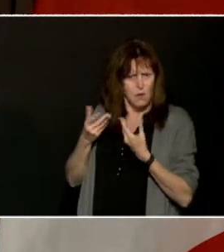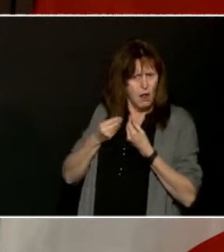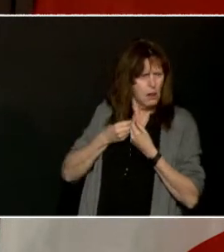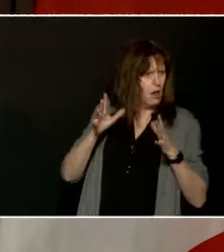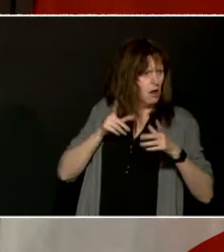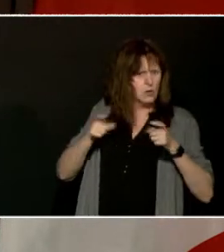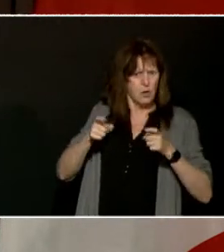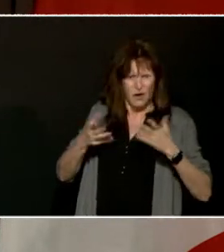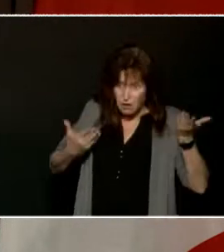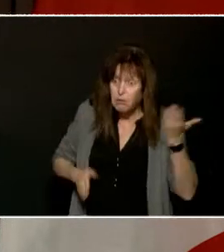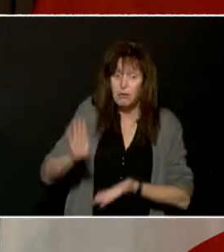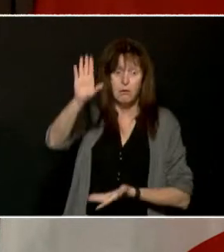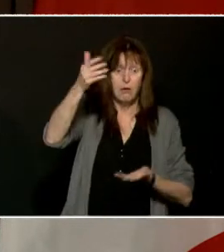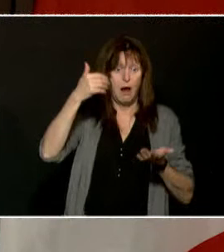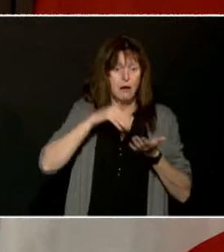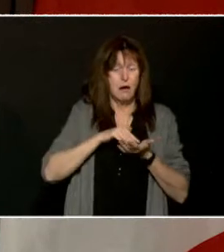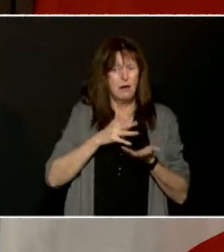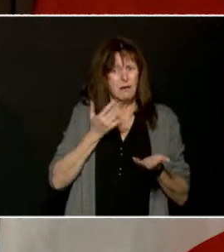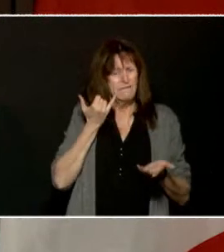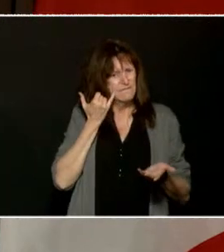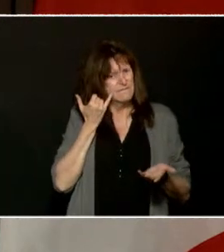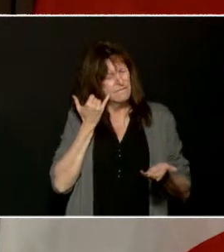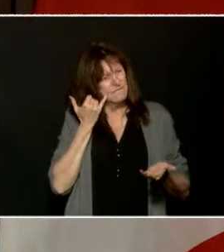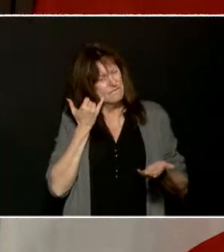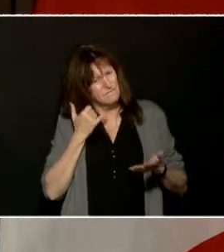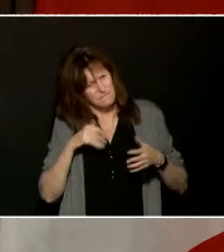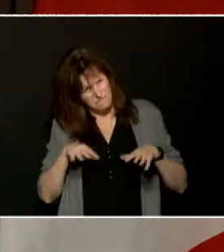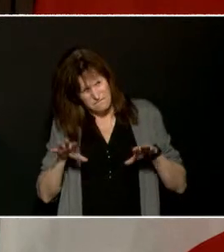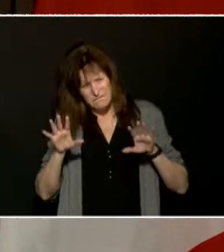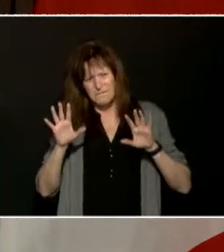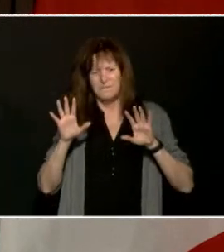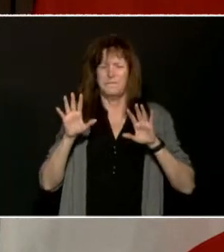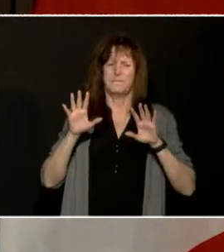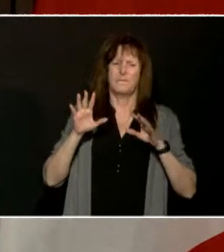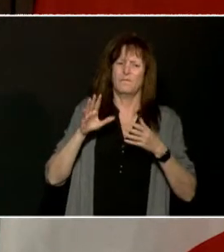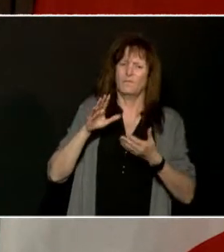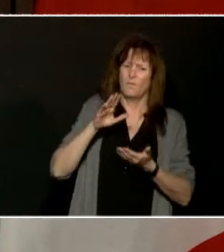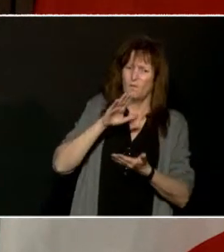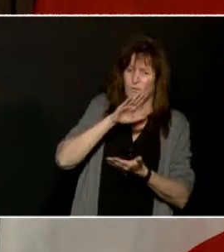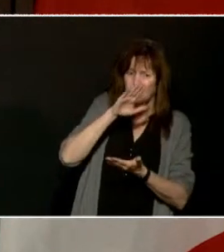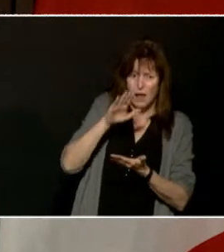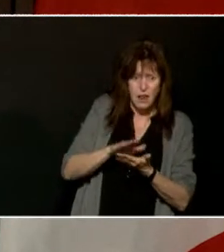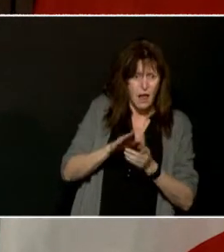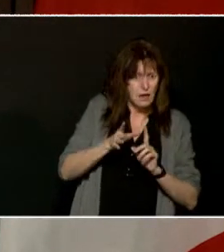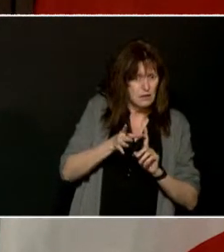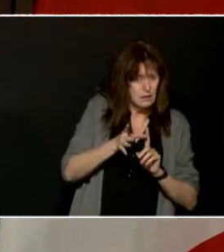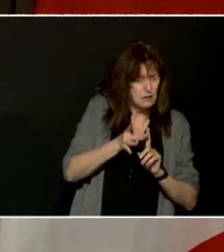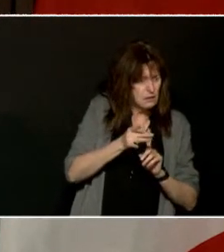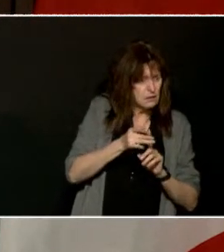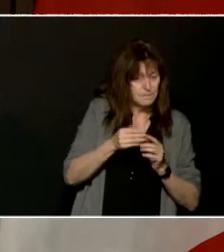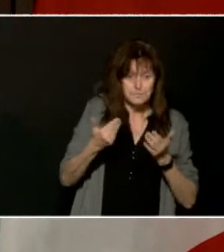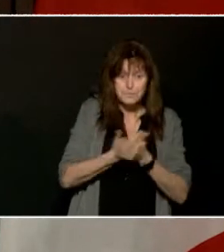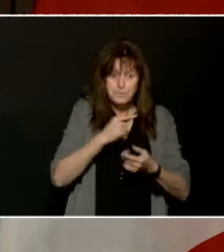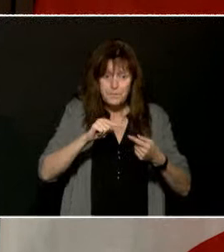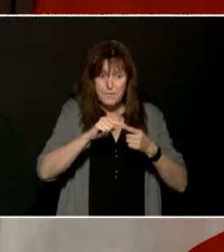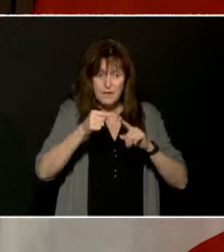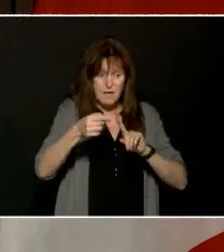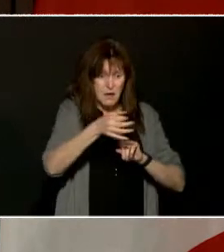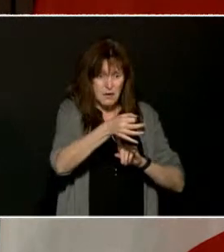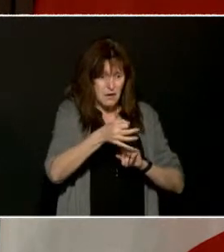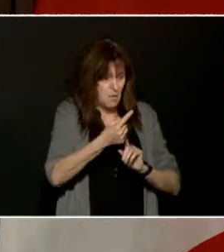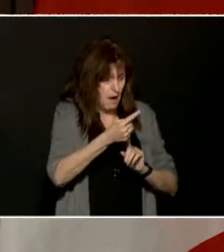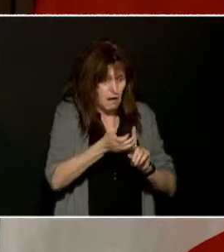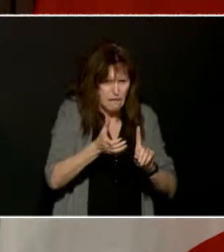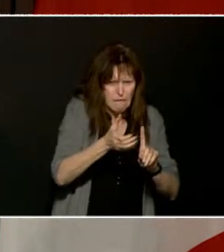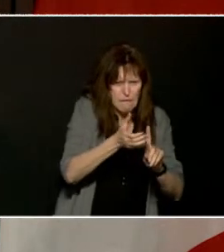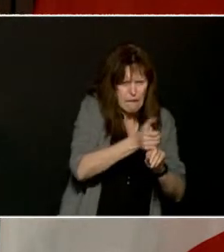we have, the better we will be able to control new variants as they emerge. So the outlook is cautiously optimistic, but this